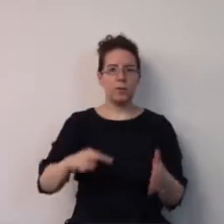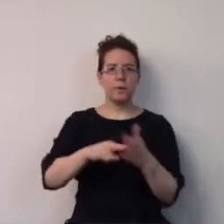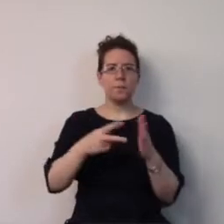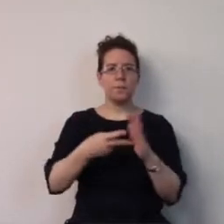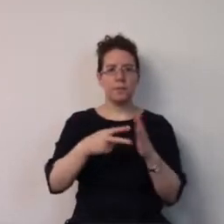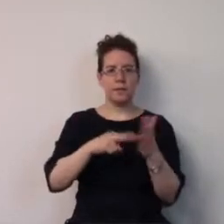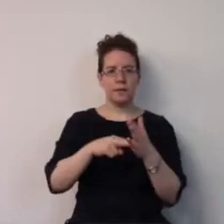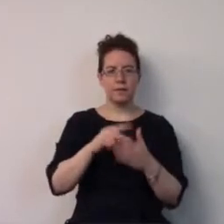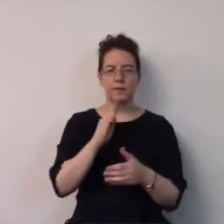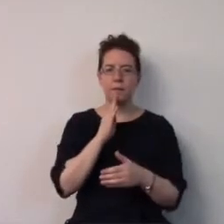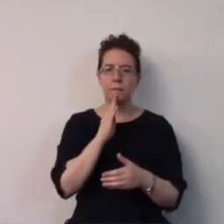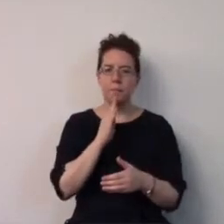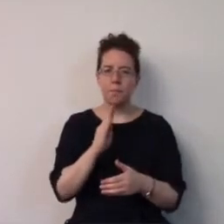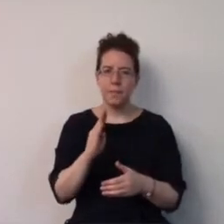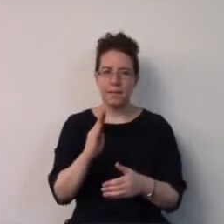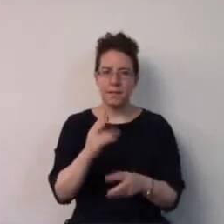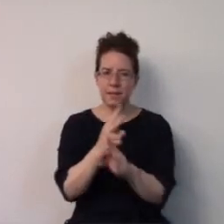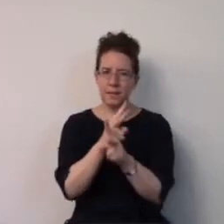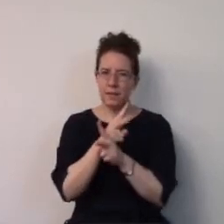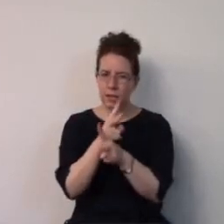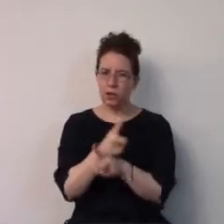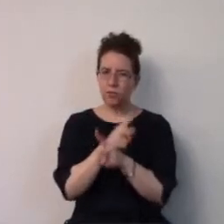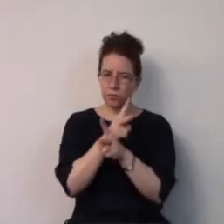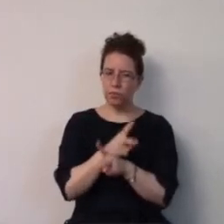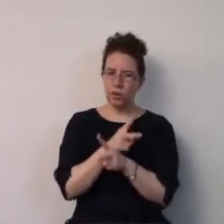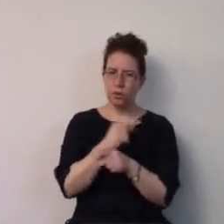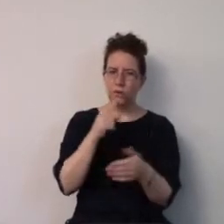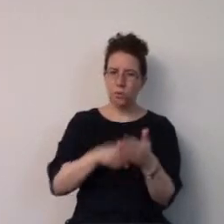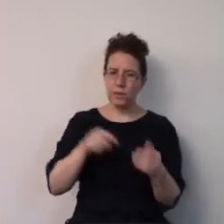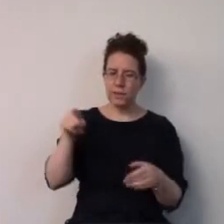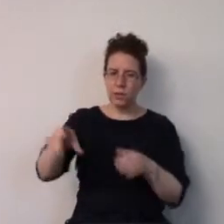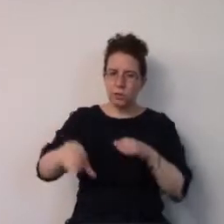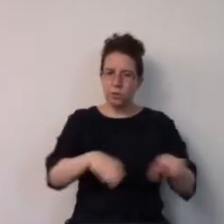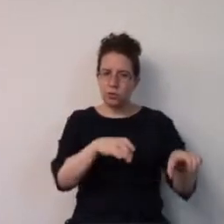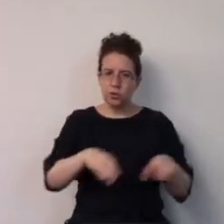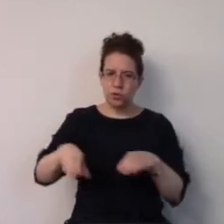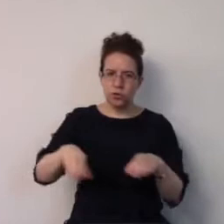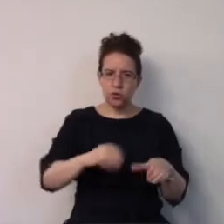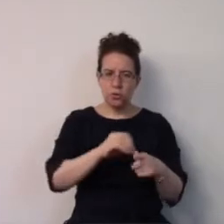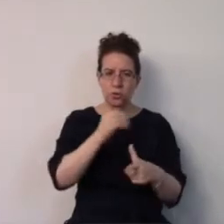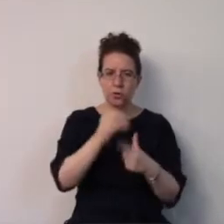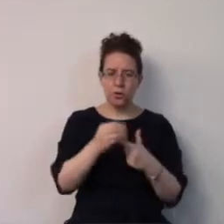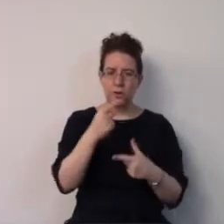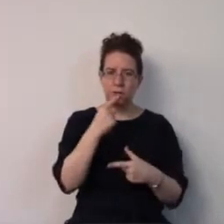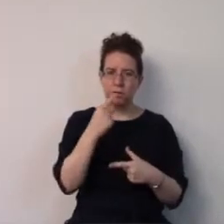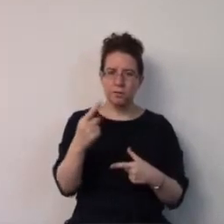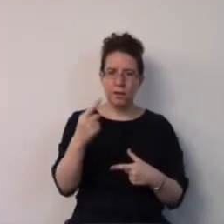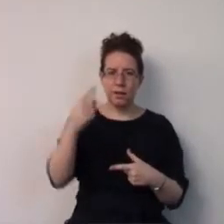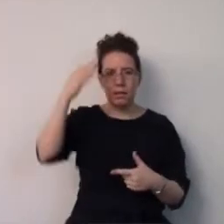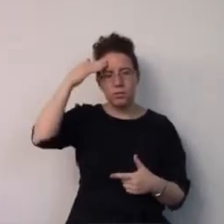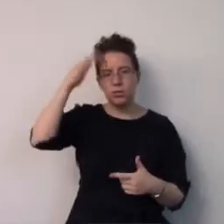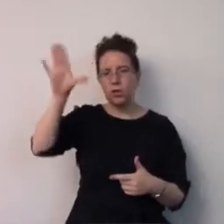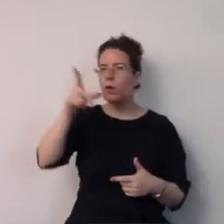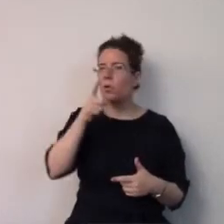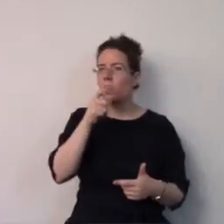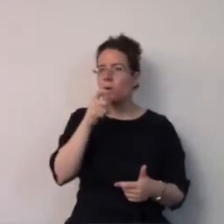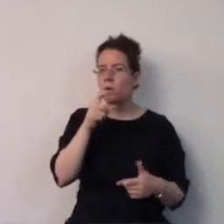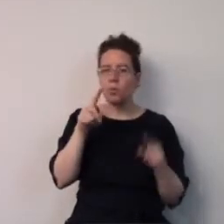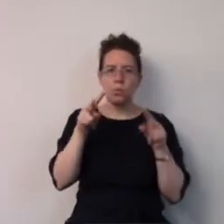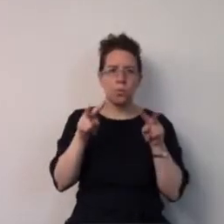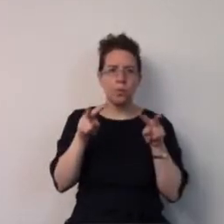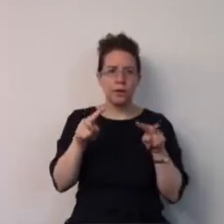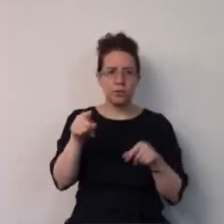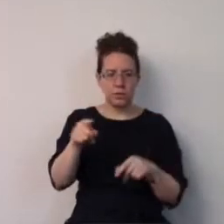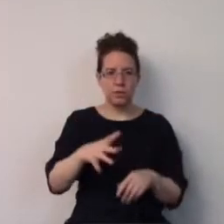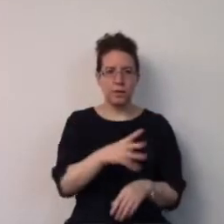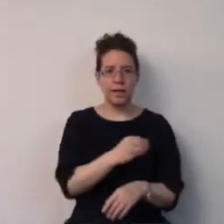do. Because you don't know who's watching you. Mm-hmm. Right. Hallelujah. Right. And finally, in the book of Revelation, the angel said to the church at